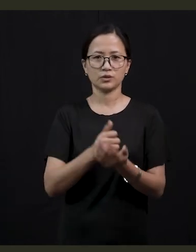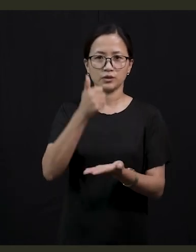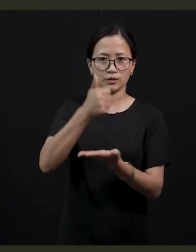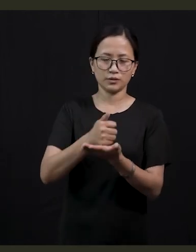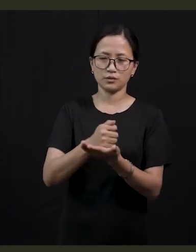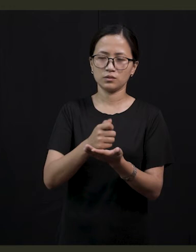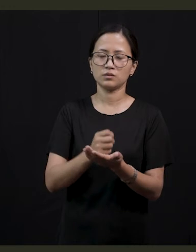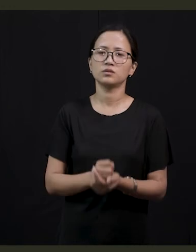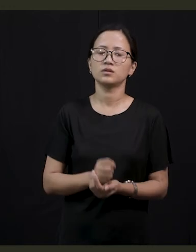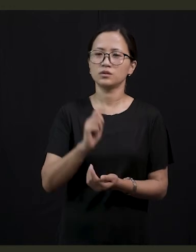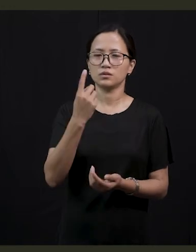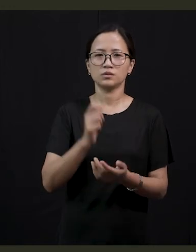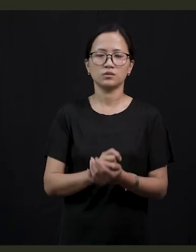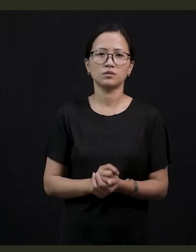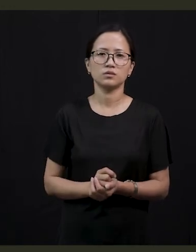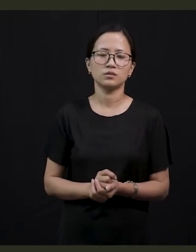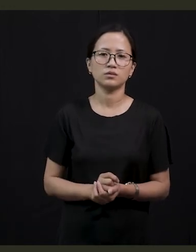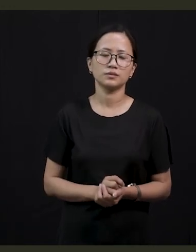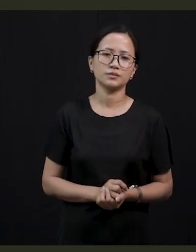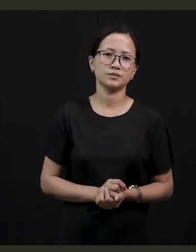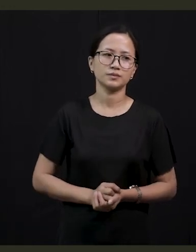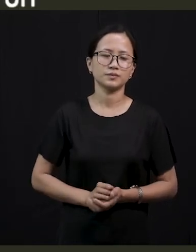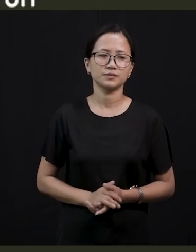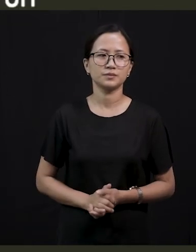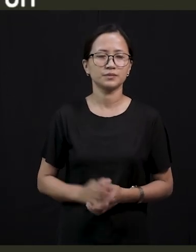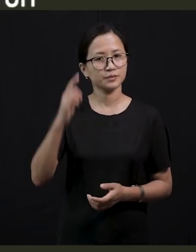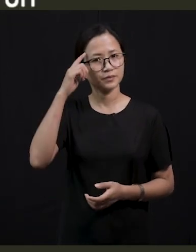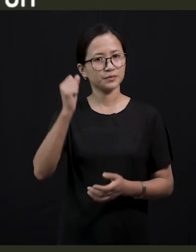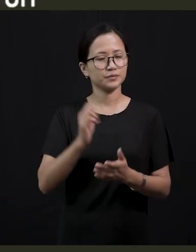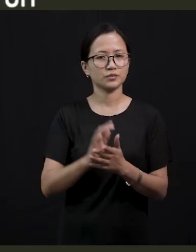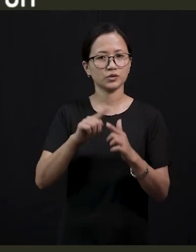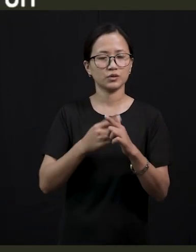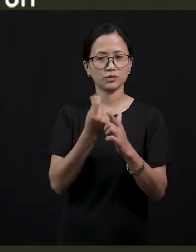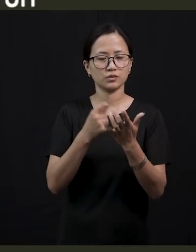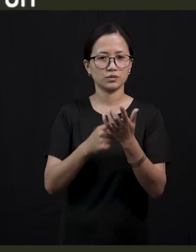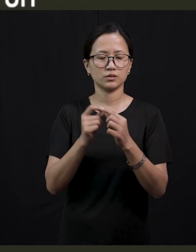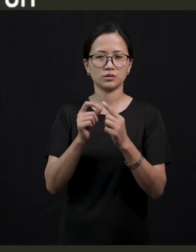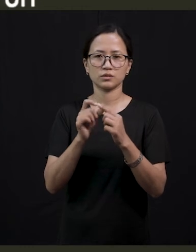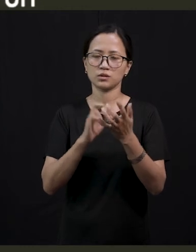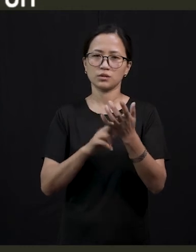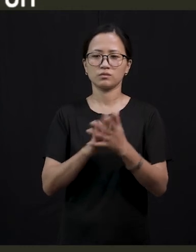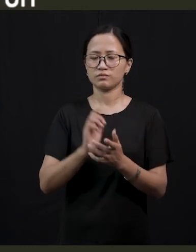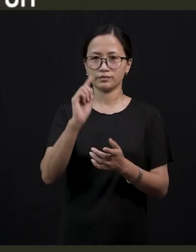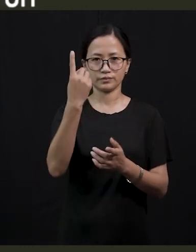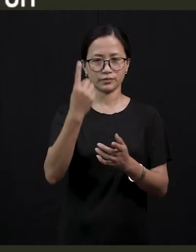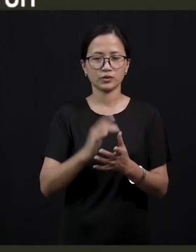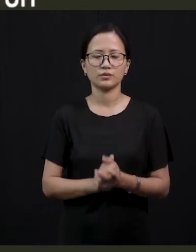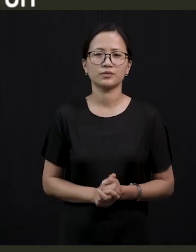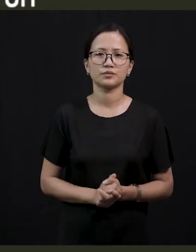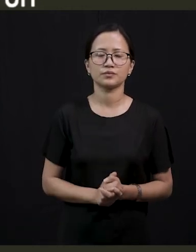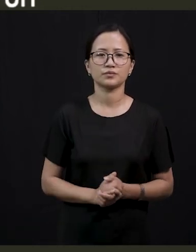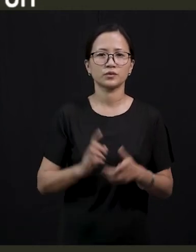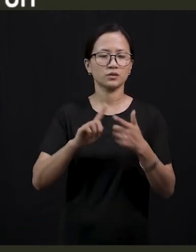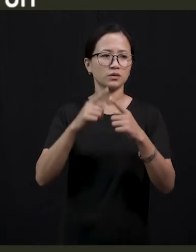structures: legislature, executive and judiciary. And remember, the judiciary is absolutely independent. Now comes